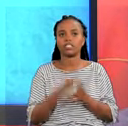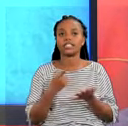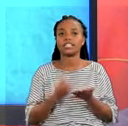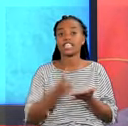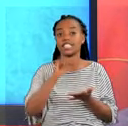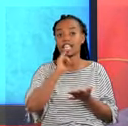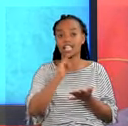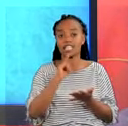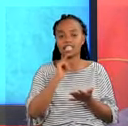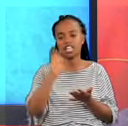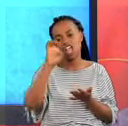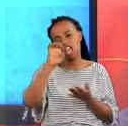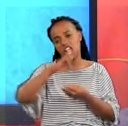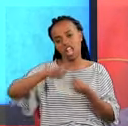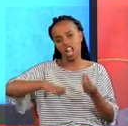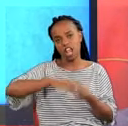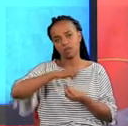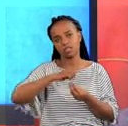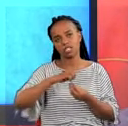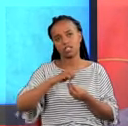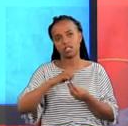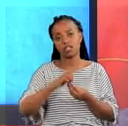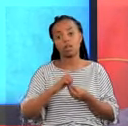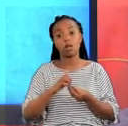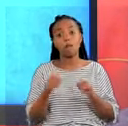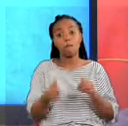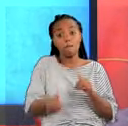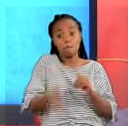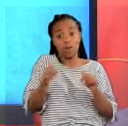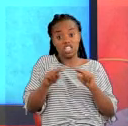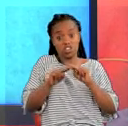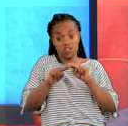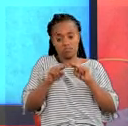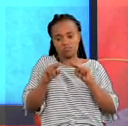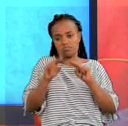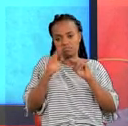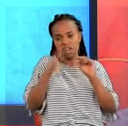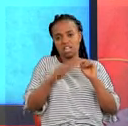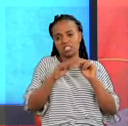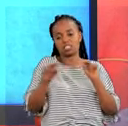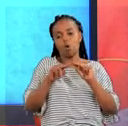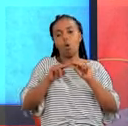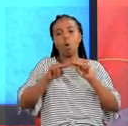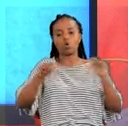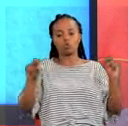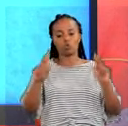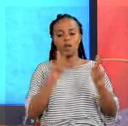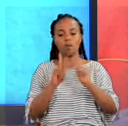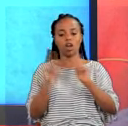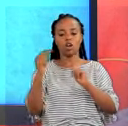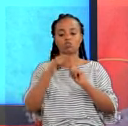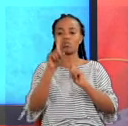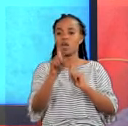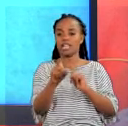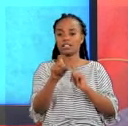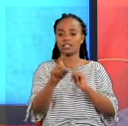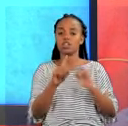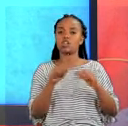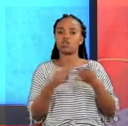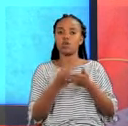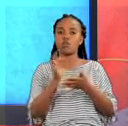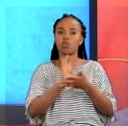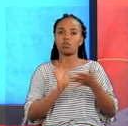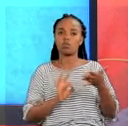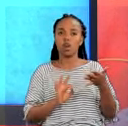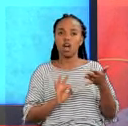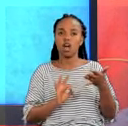This is its ellipse whose major axis is horizontal, parallel to x-axis. In that case, the formula, the